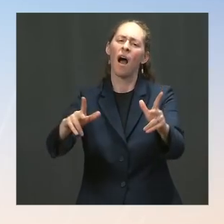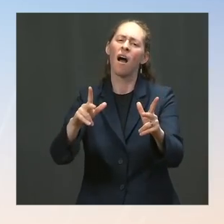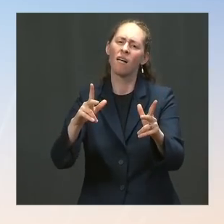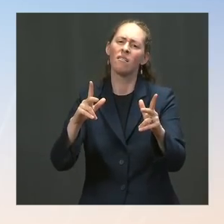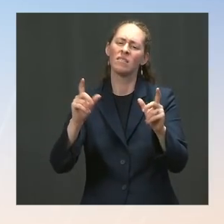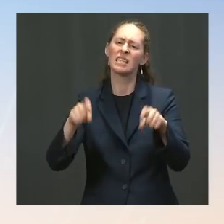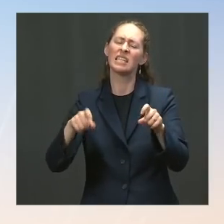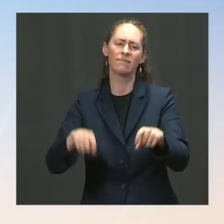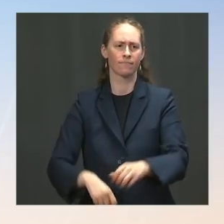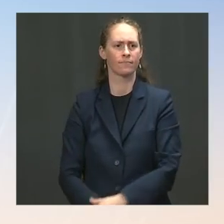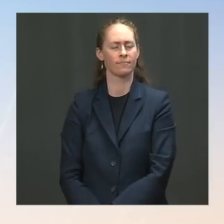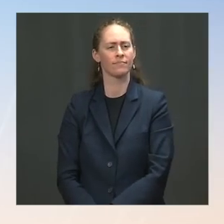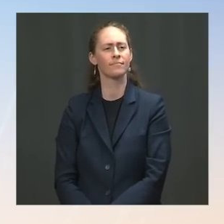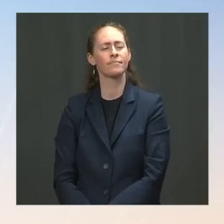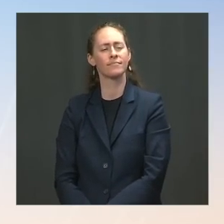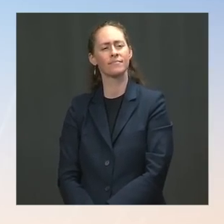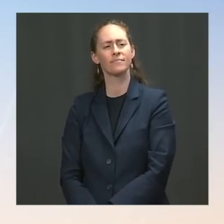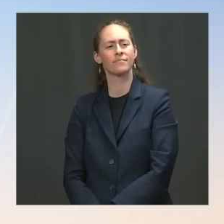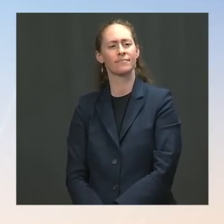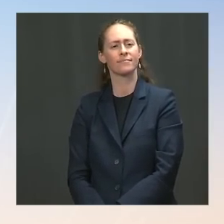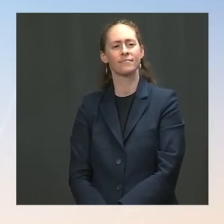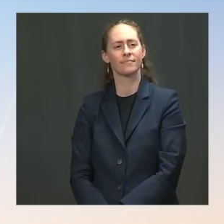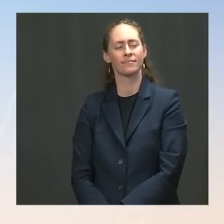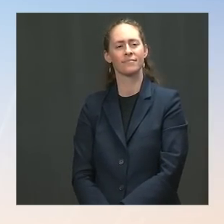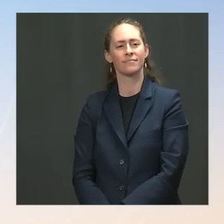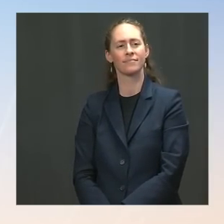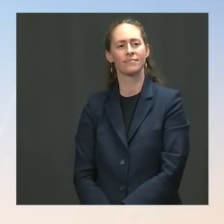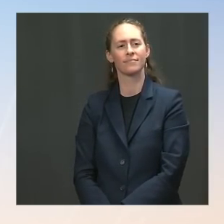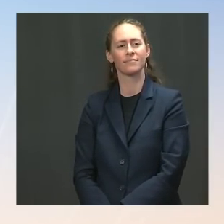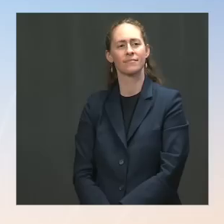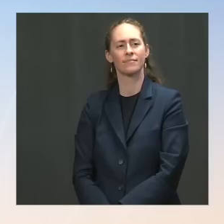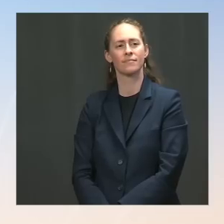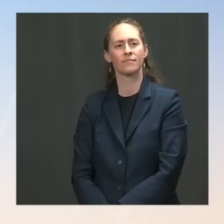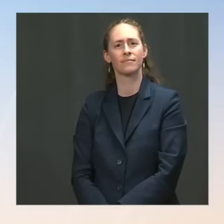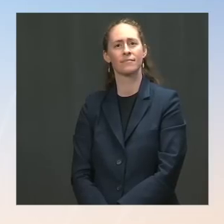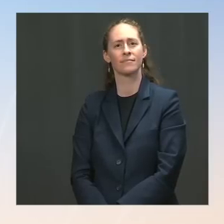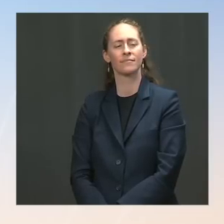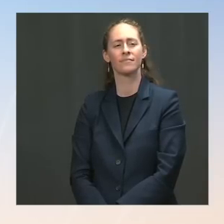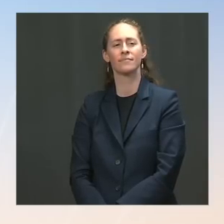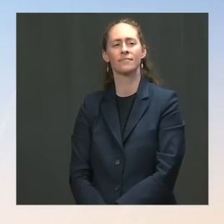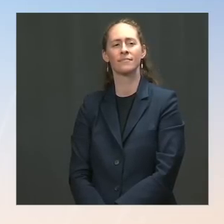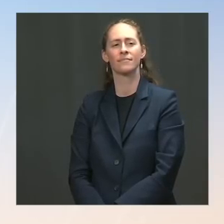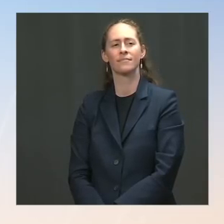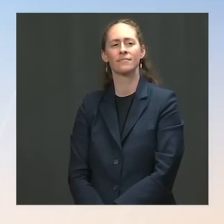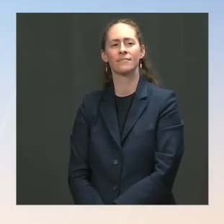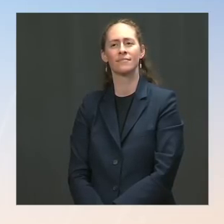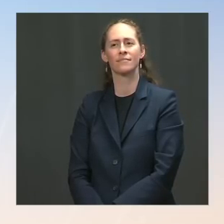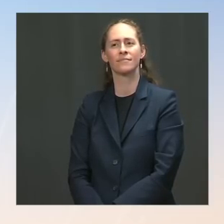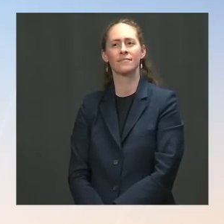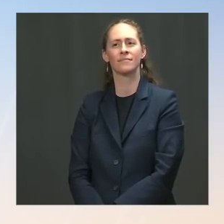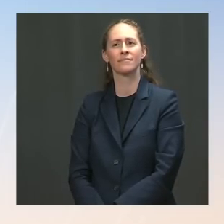have masks on in the classroom. How seriously does that hurt their learning? Secretary Cardona, less than if they're at home. I'm sorry. Go ahead.